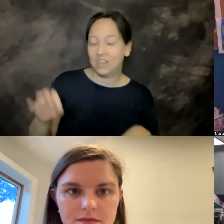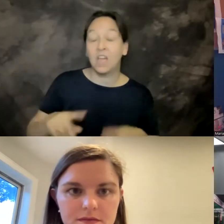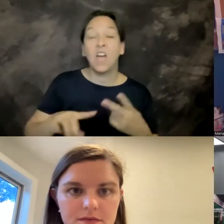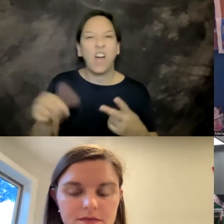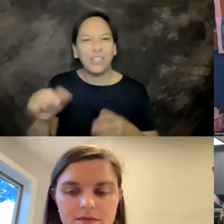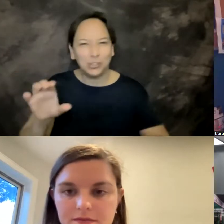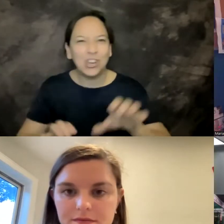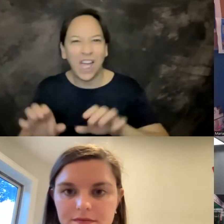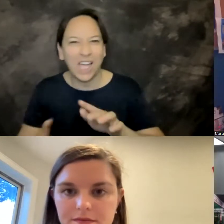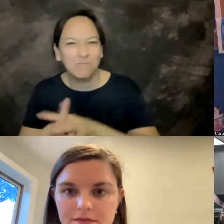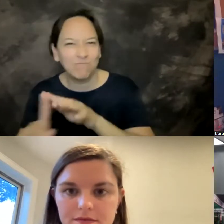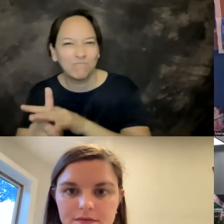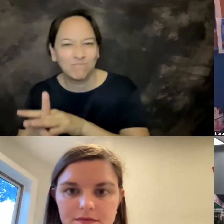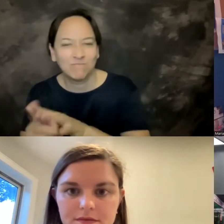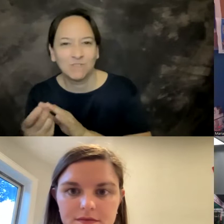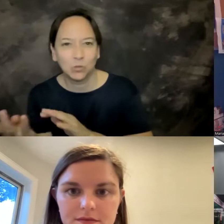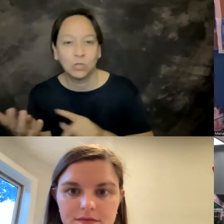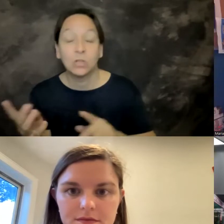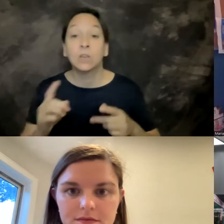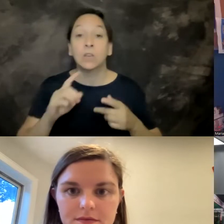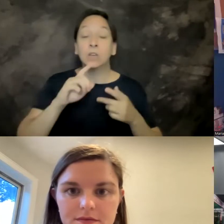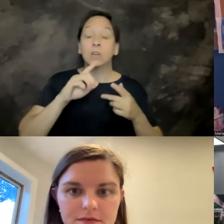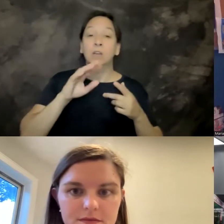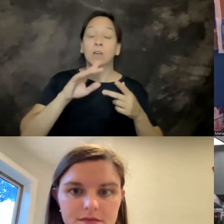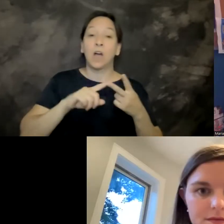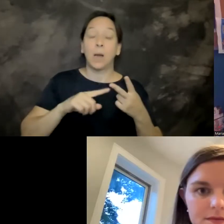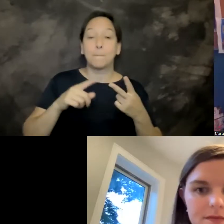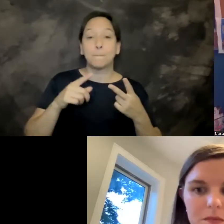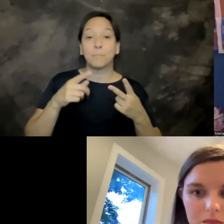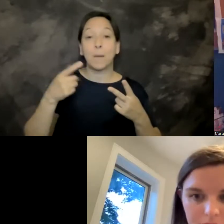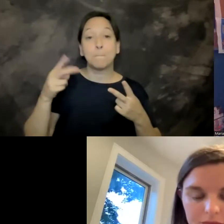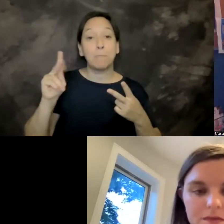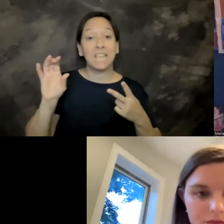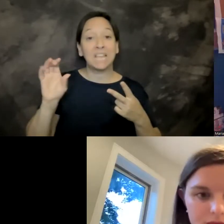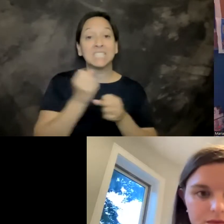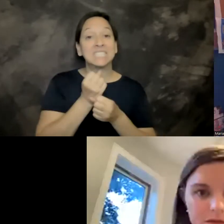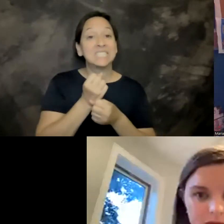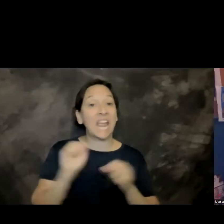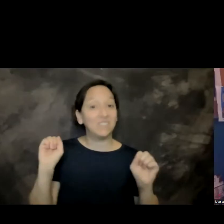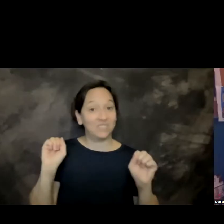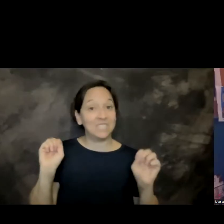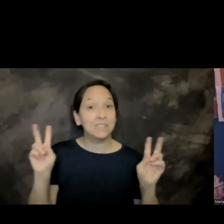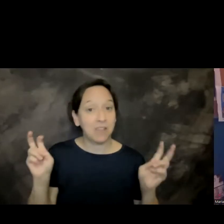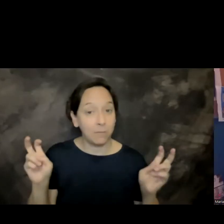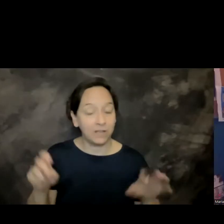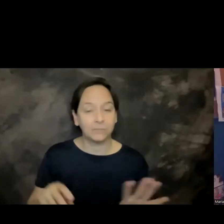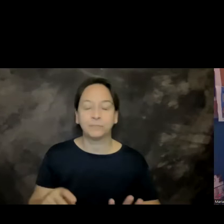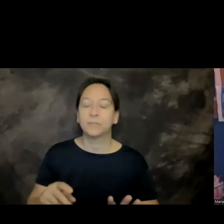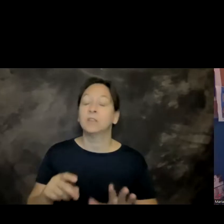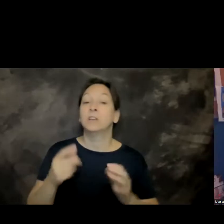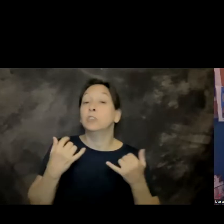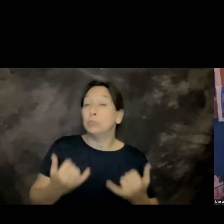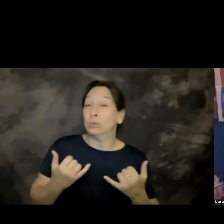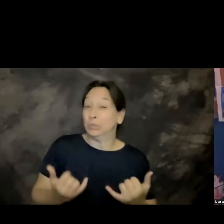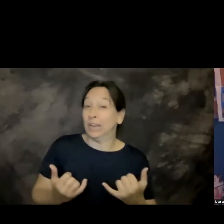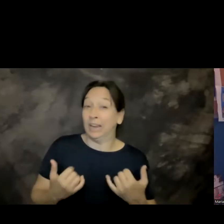times is around public safety. I will say today we're not able to share as much